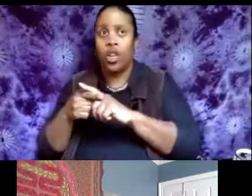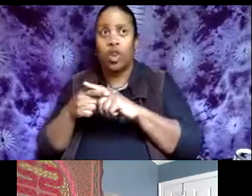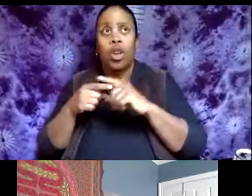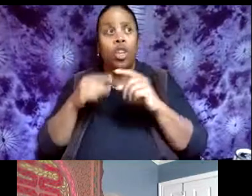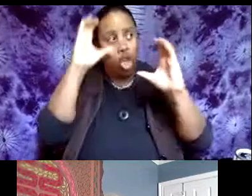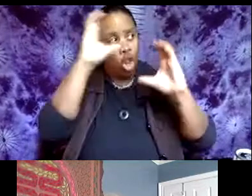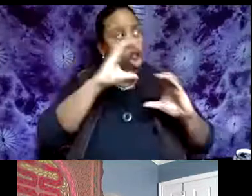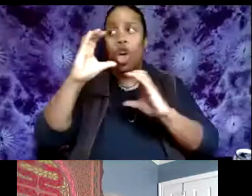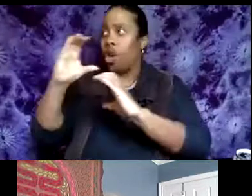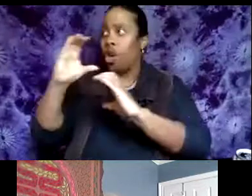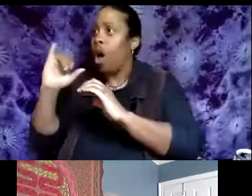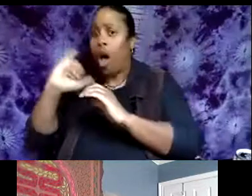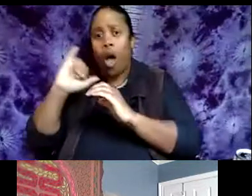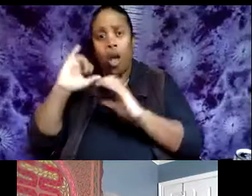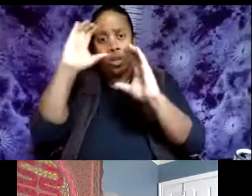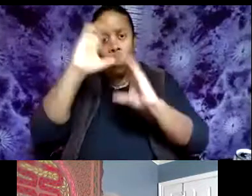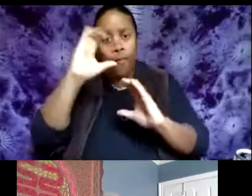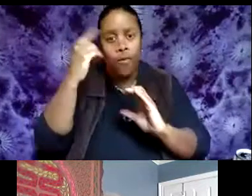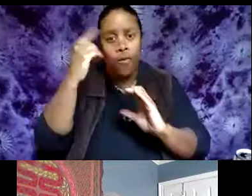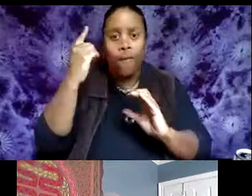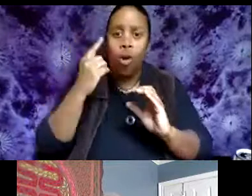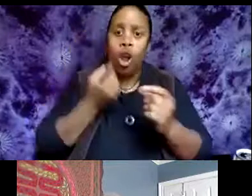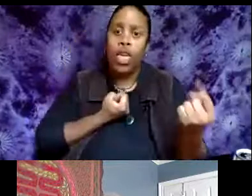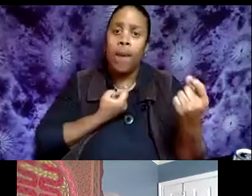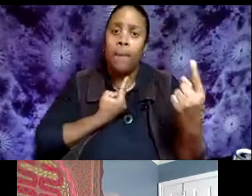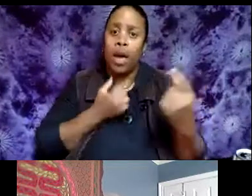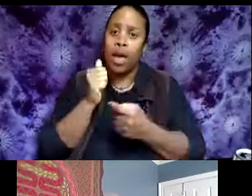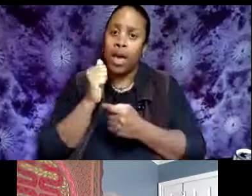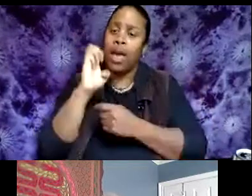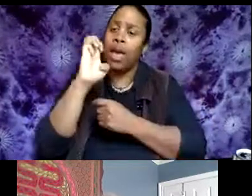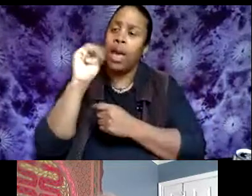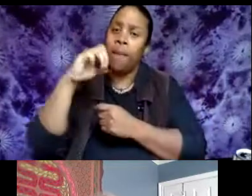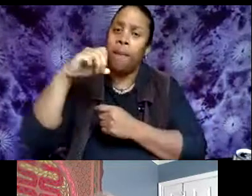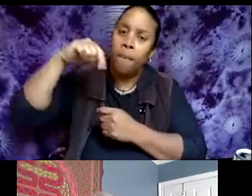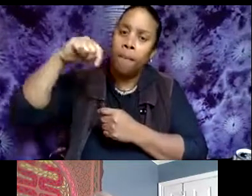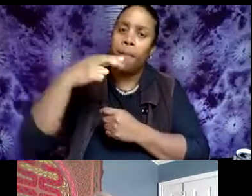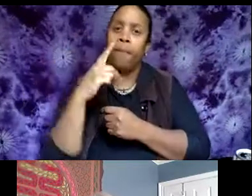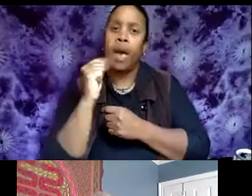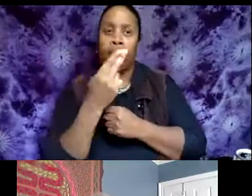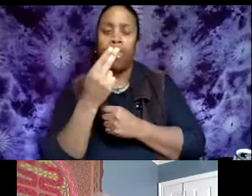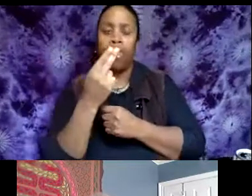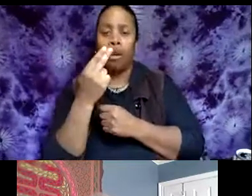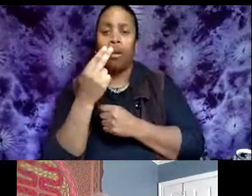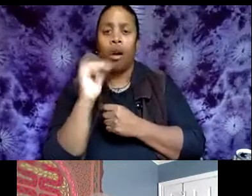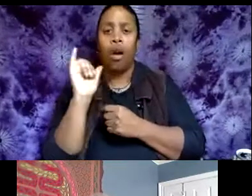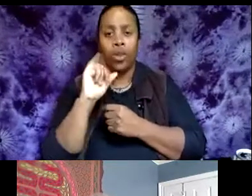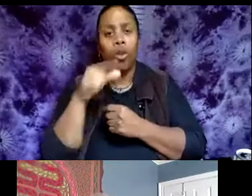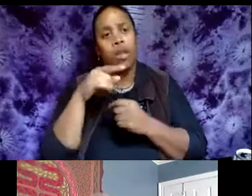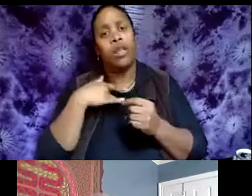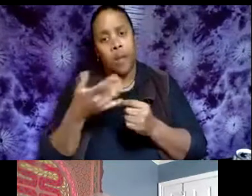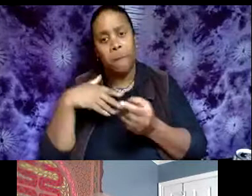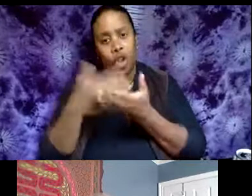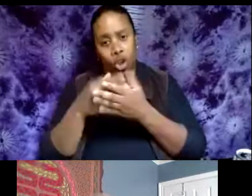the empaths. The empaths, if you're an empath, then empaths are probably going to be good people to hang out with. And good people do exist out